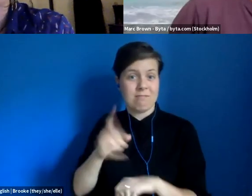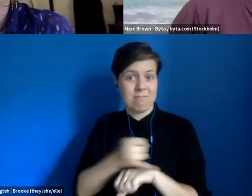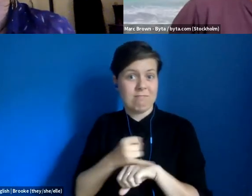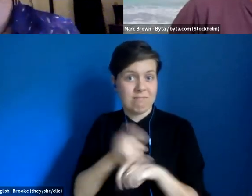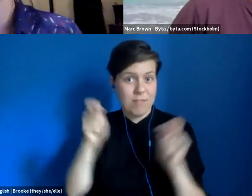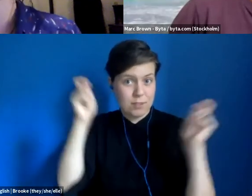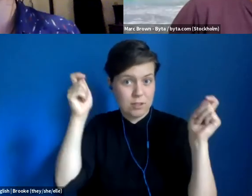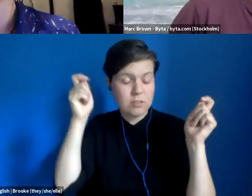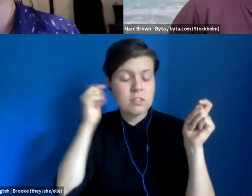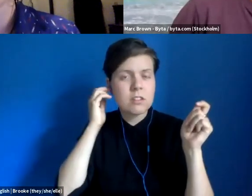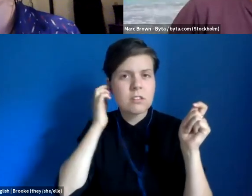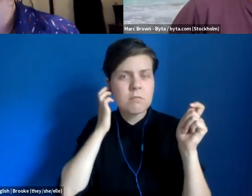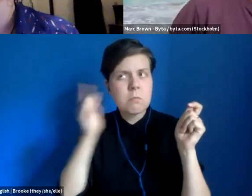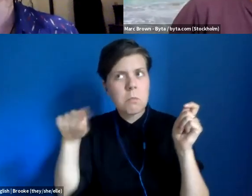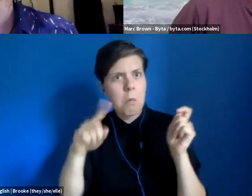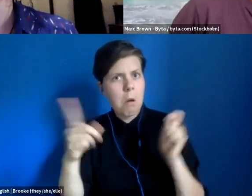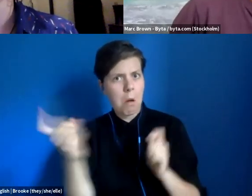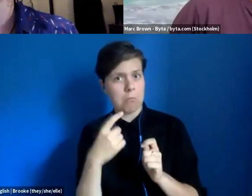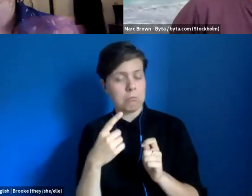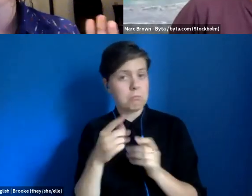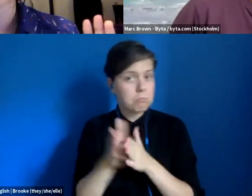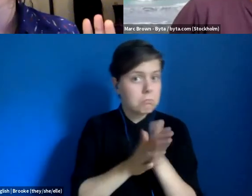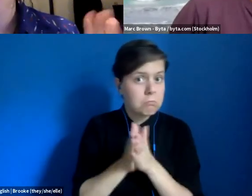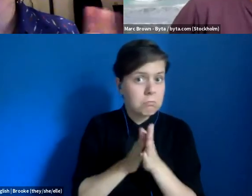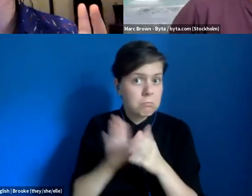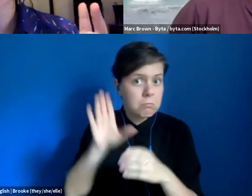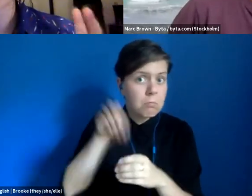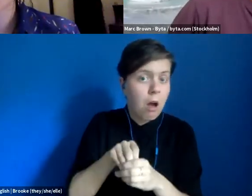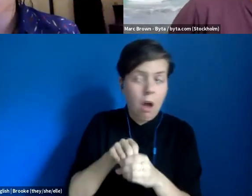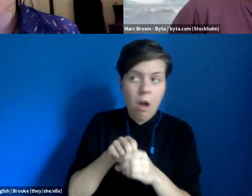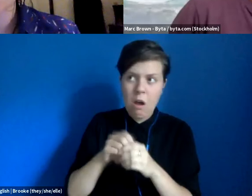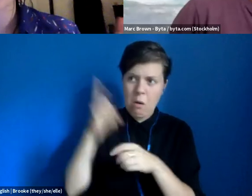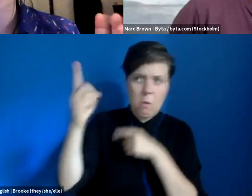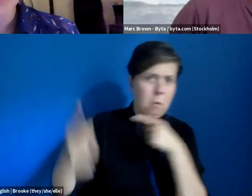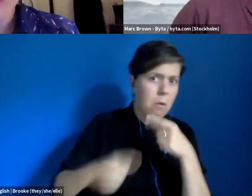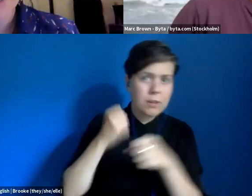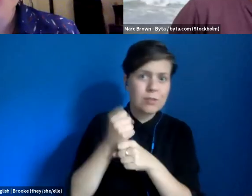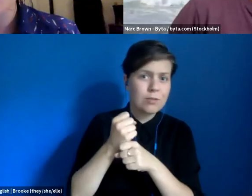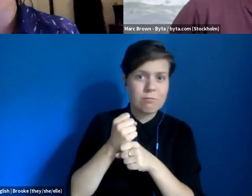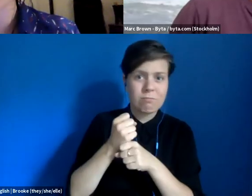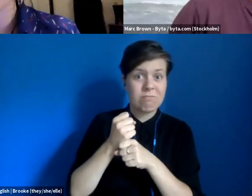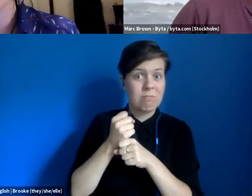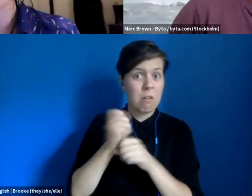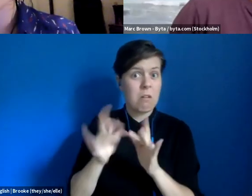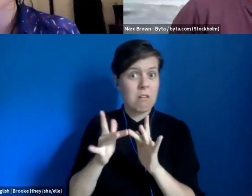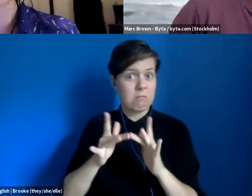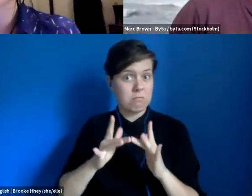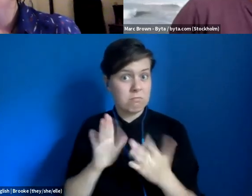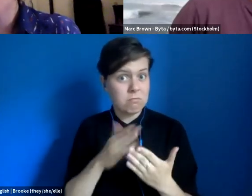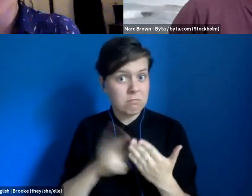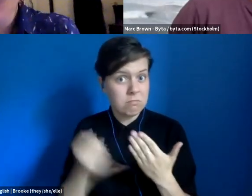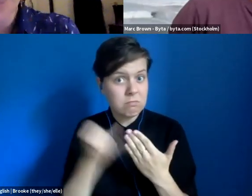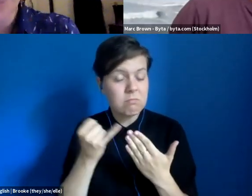wanted to support and participate a year-long digital music project that they will be launching